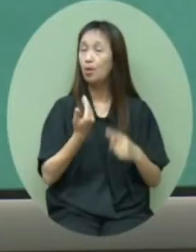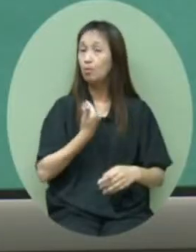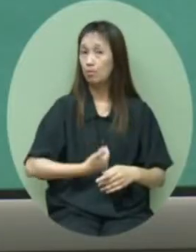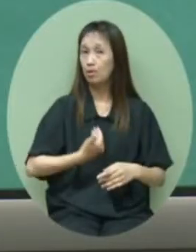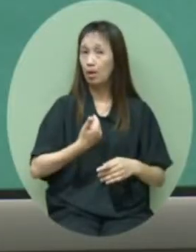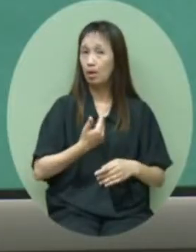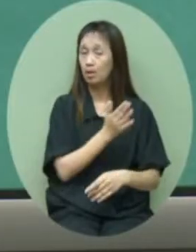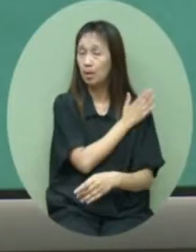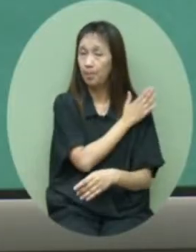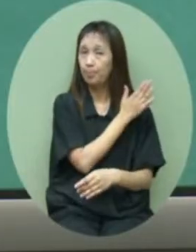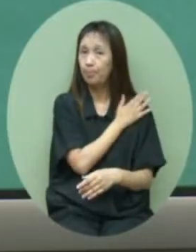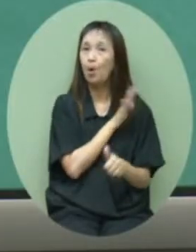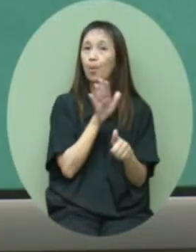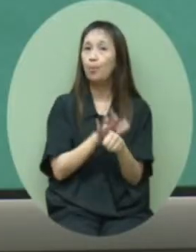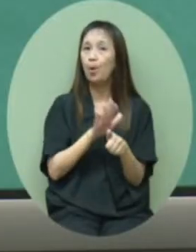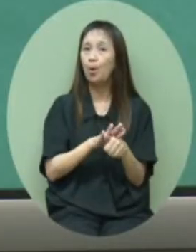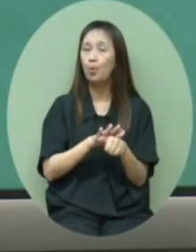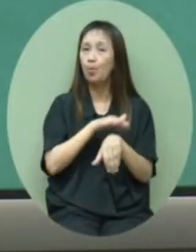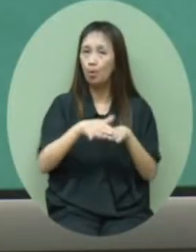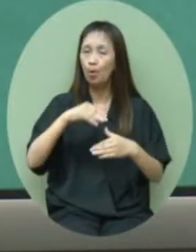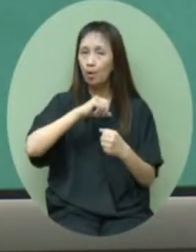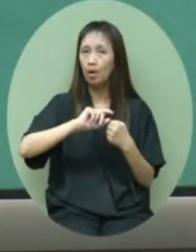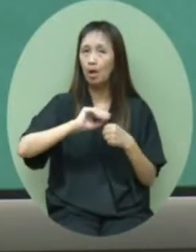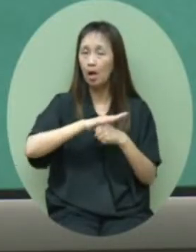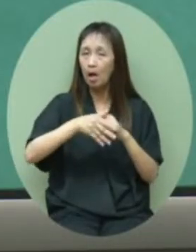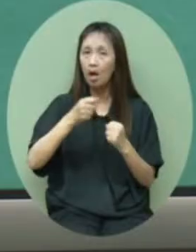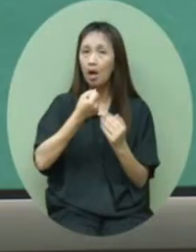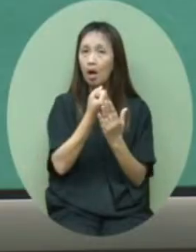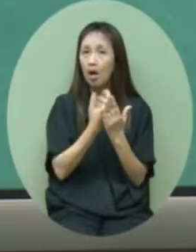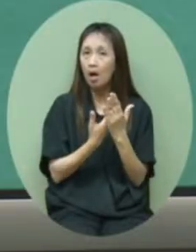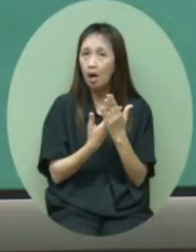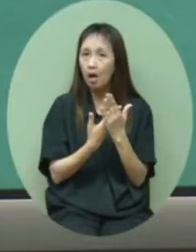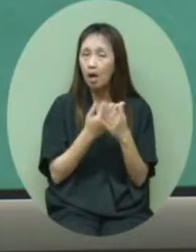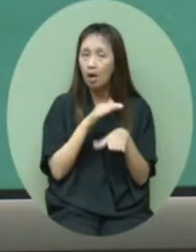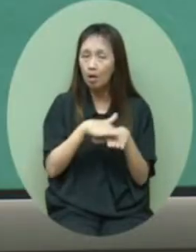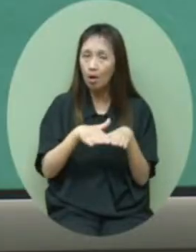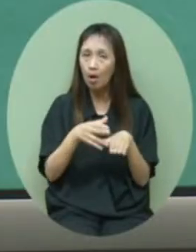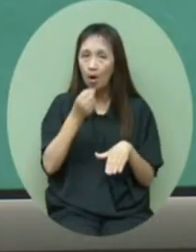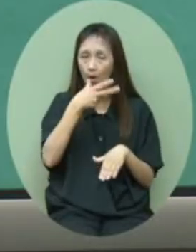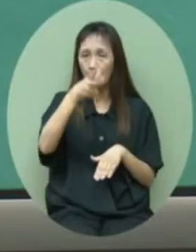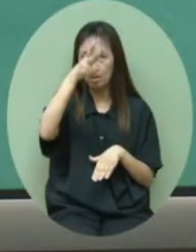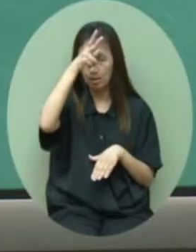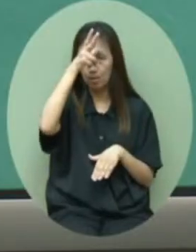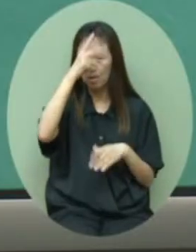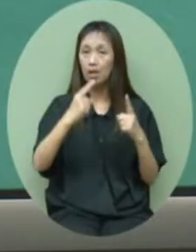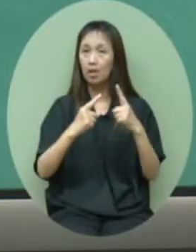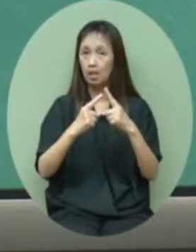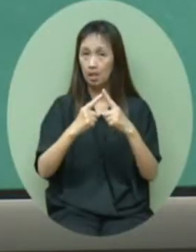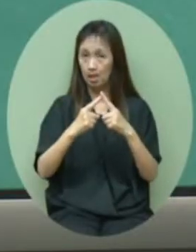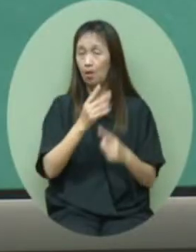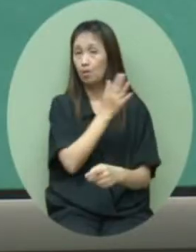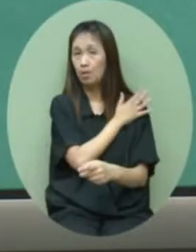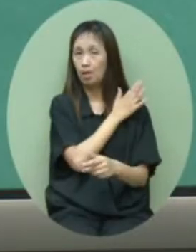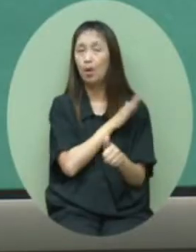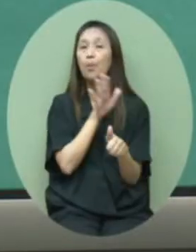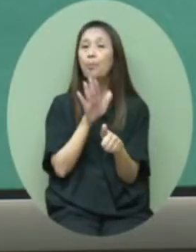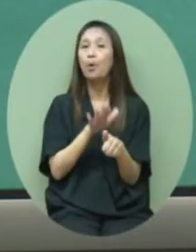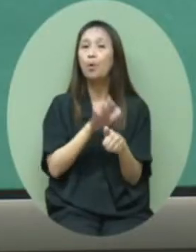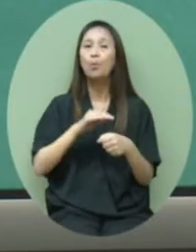to fulfill the responsibility of ensuring national security. It is our obligation. According